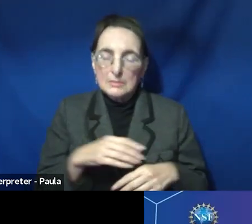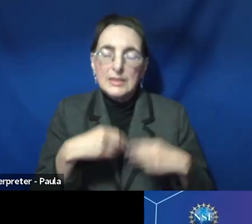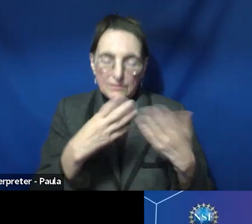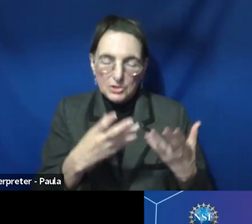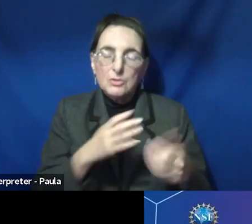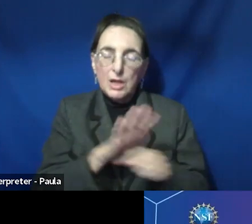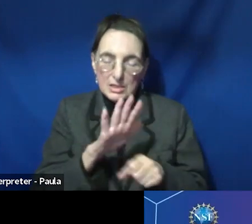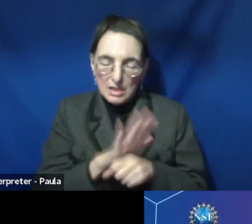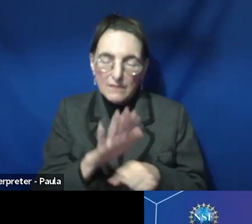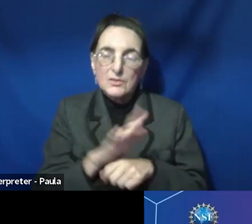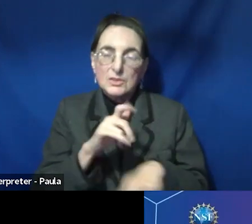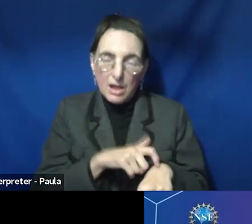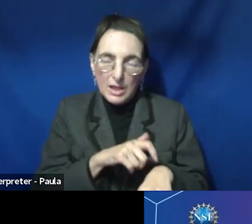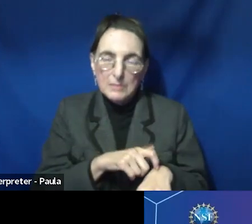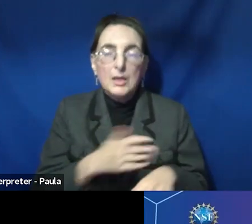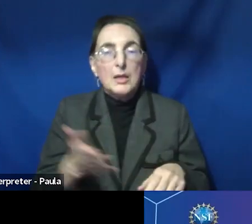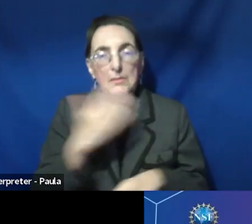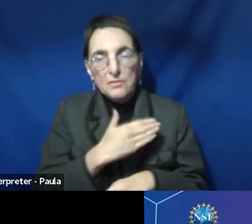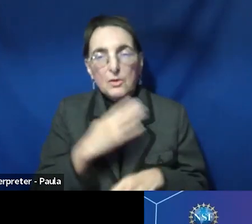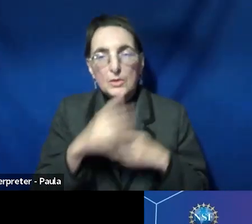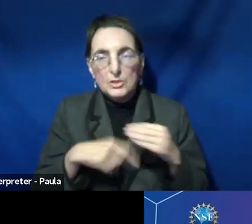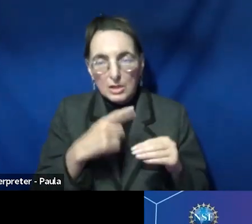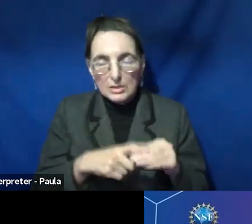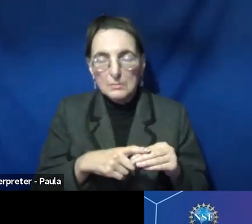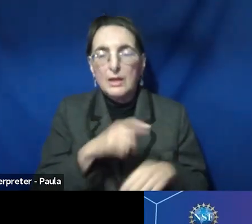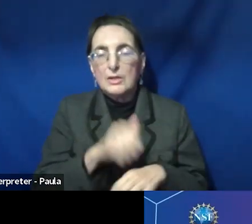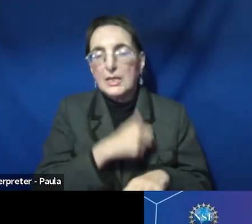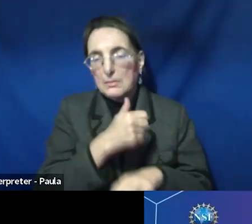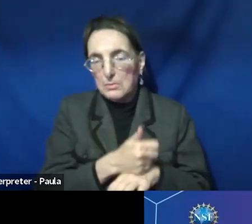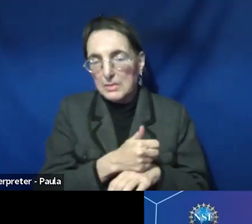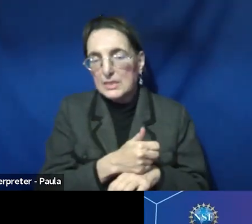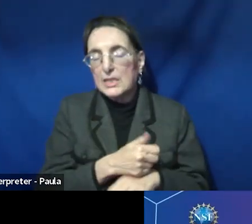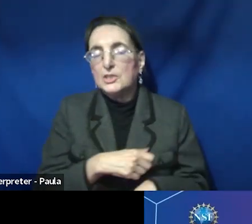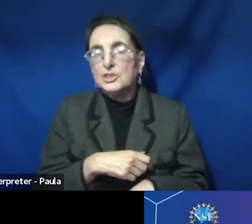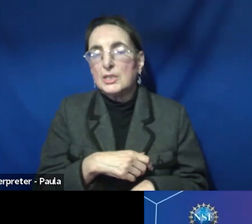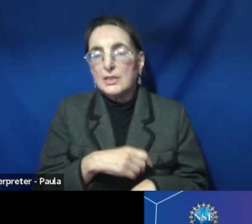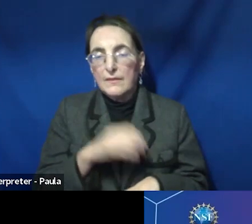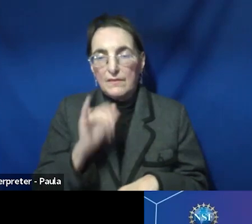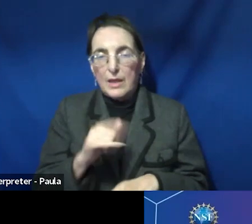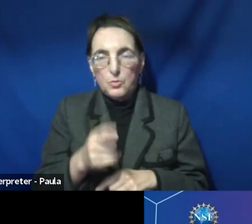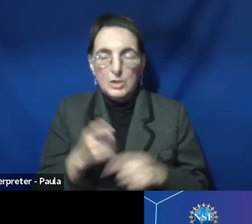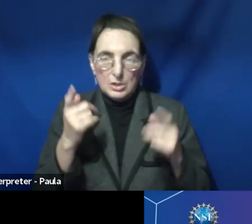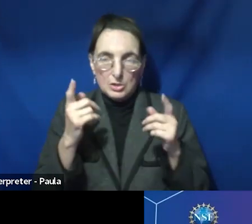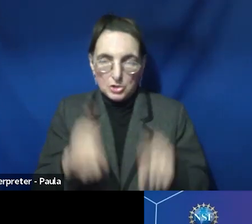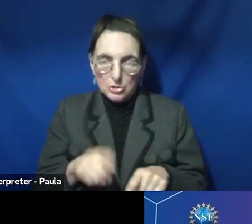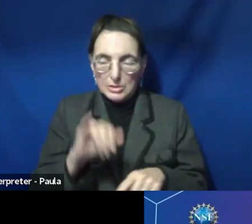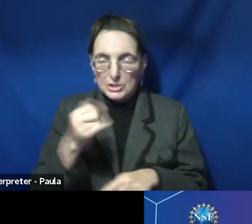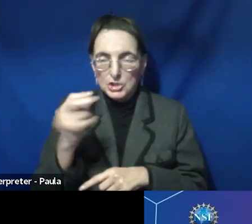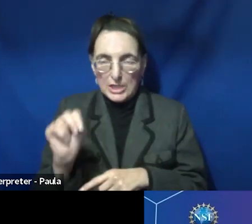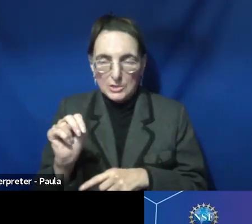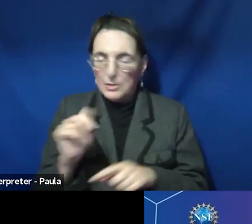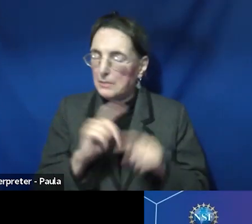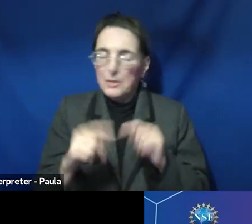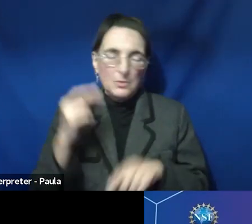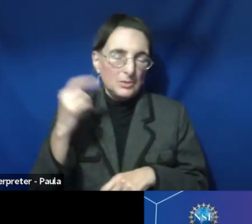We originally talked about an implementation that would occur in January, but we